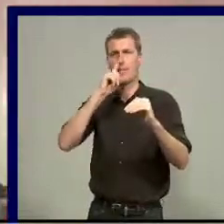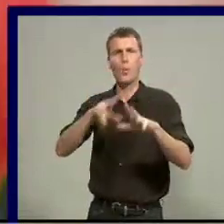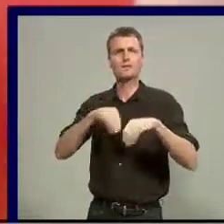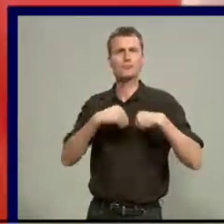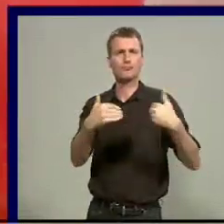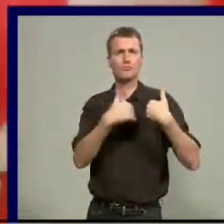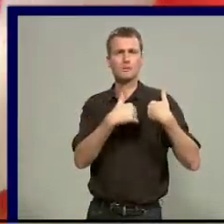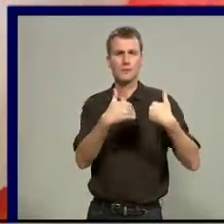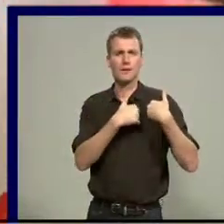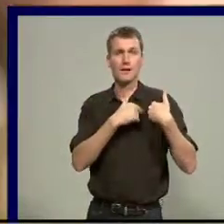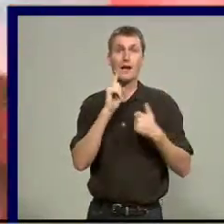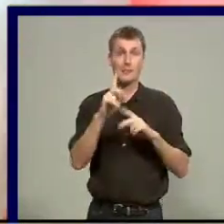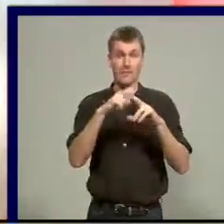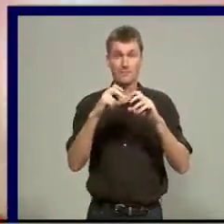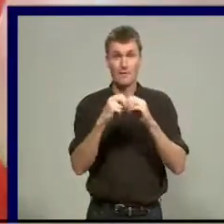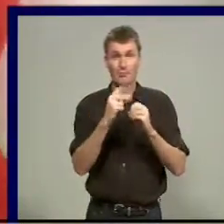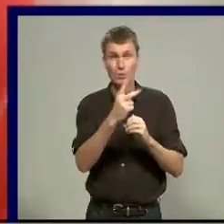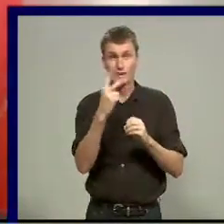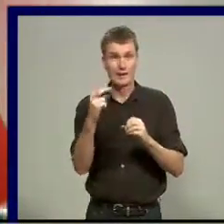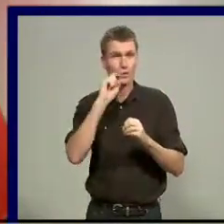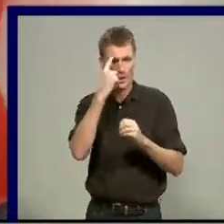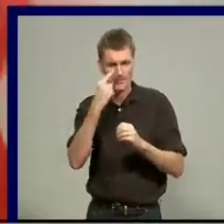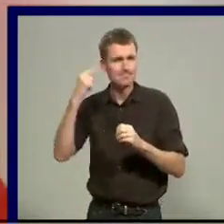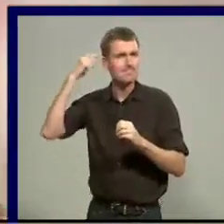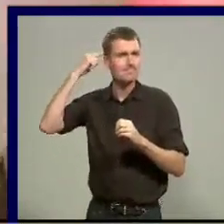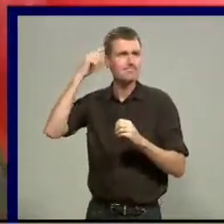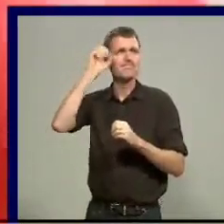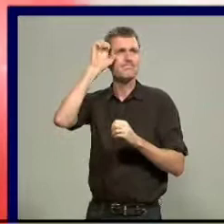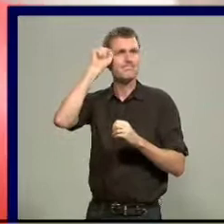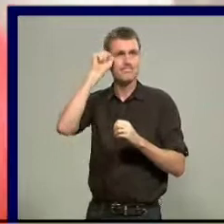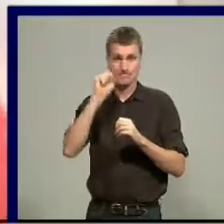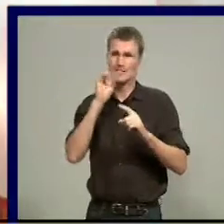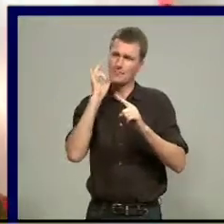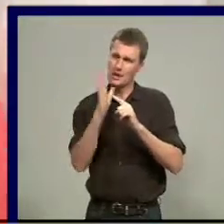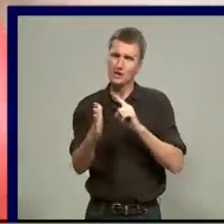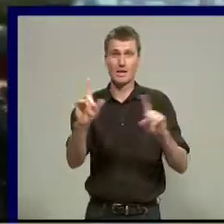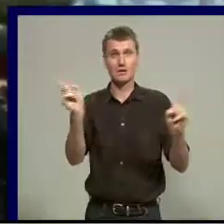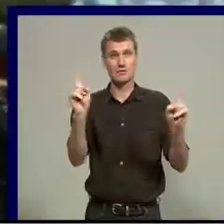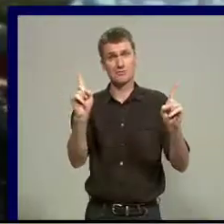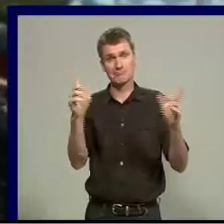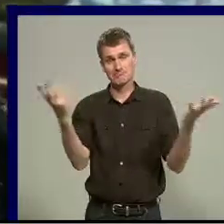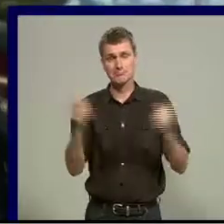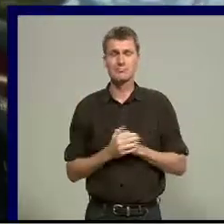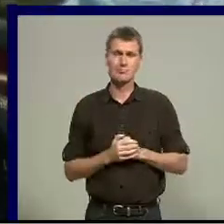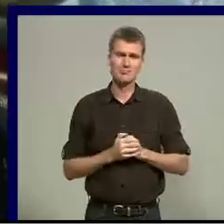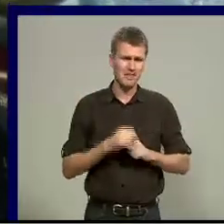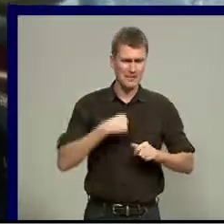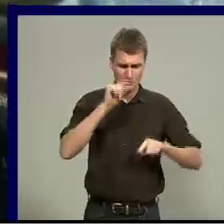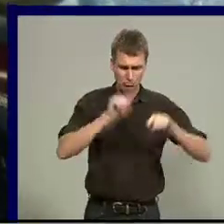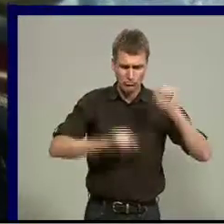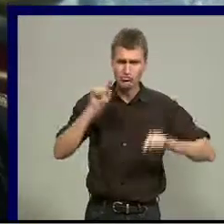February 22nd will always sit in the back of the survivors' minds, especially on days like today. Different times it affects me,